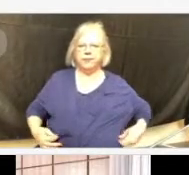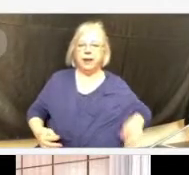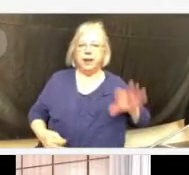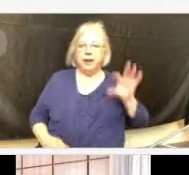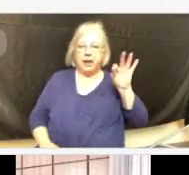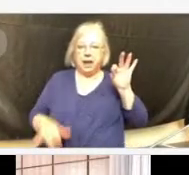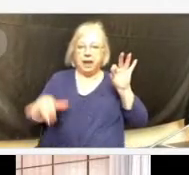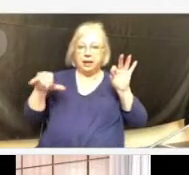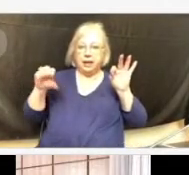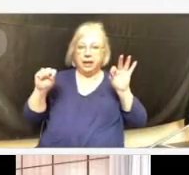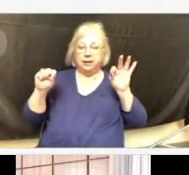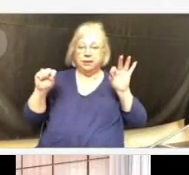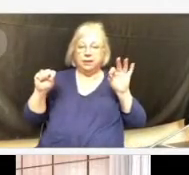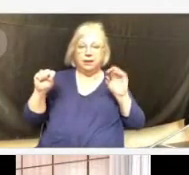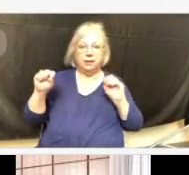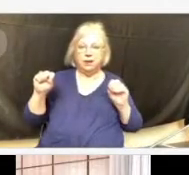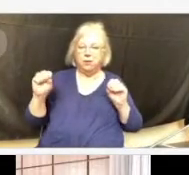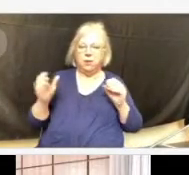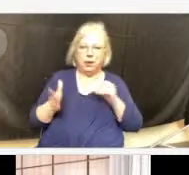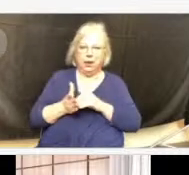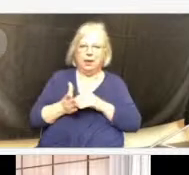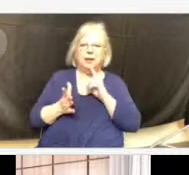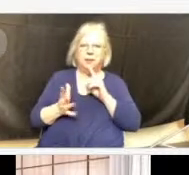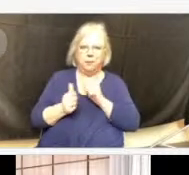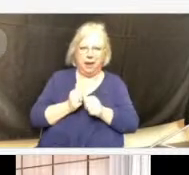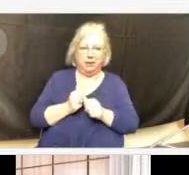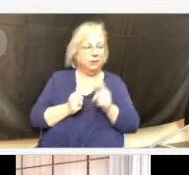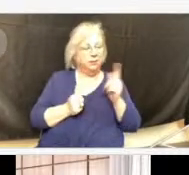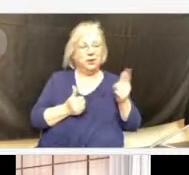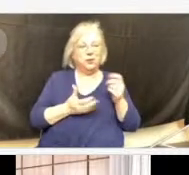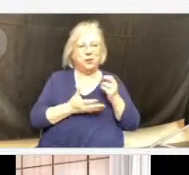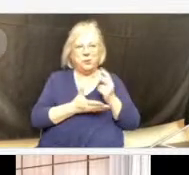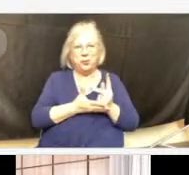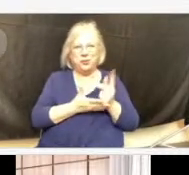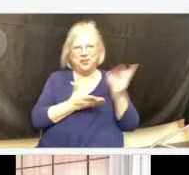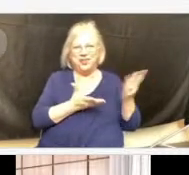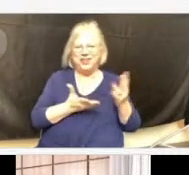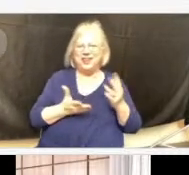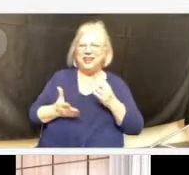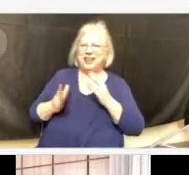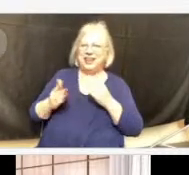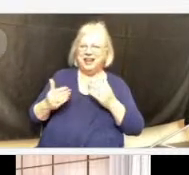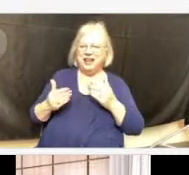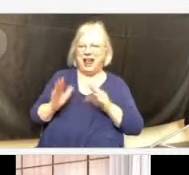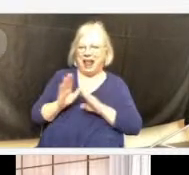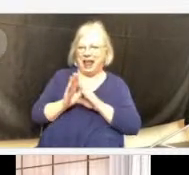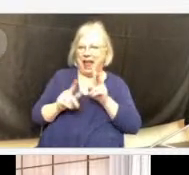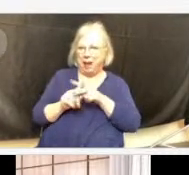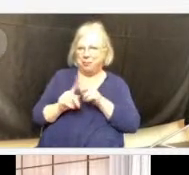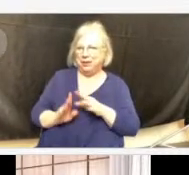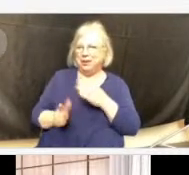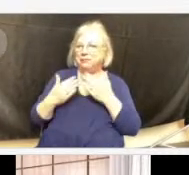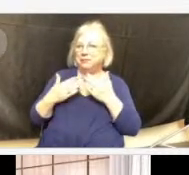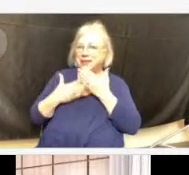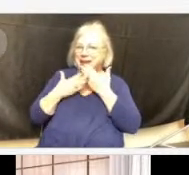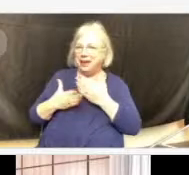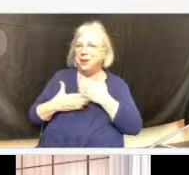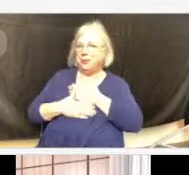9-4, 0 against. Motion passes. You're approved. Appreciate it. Thank y'all. All right.